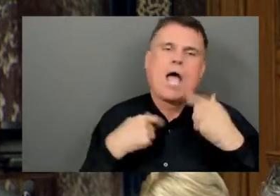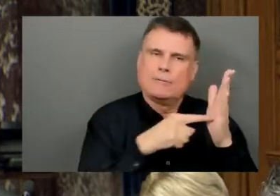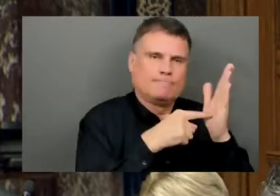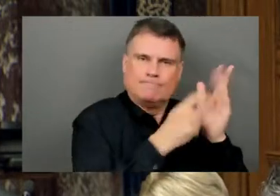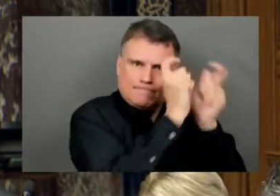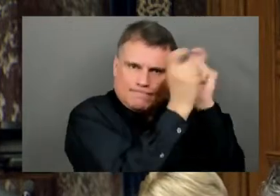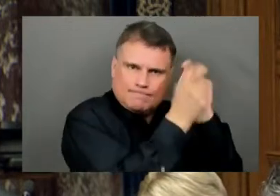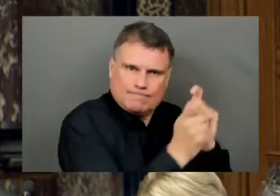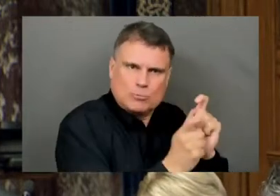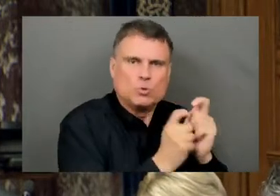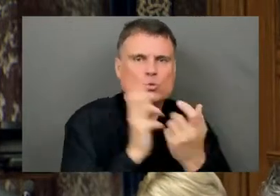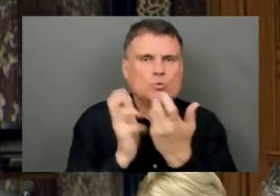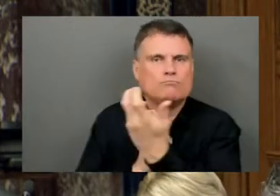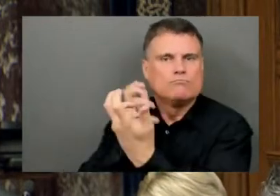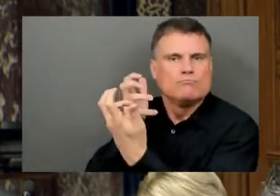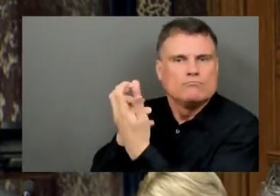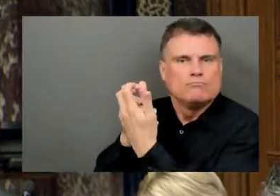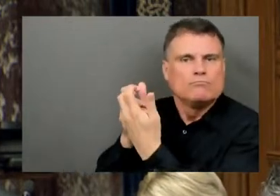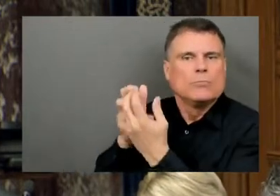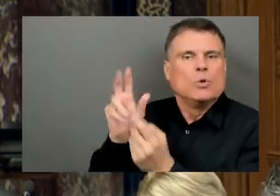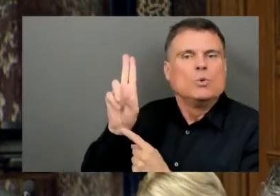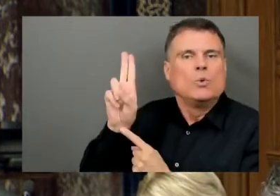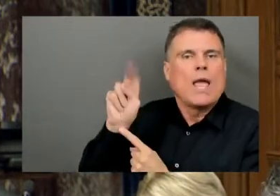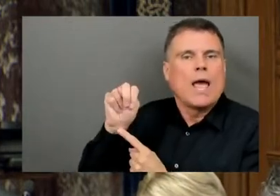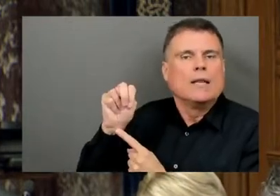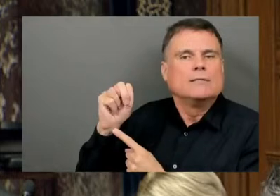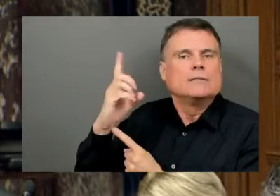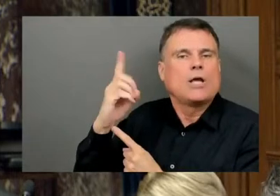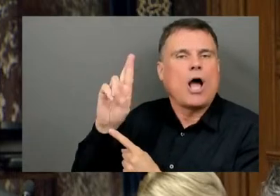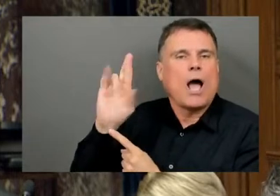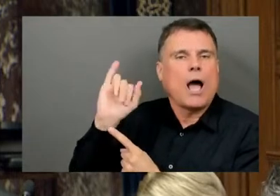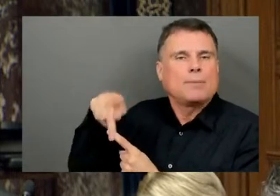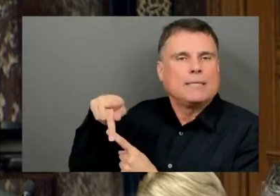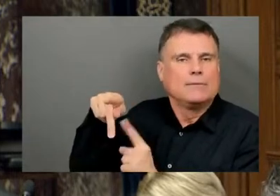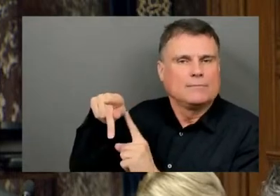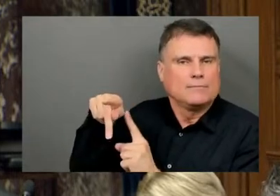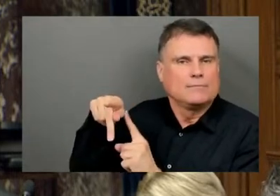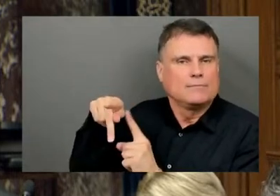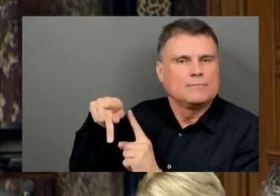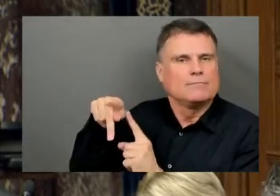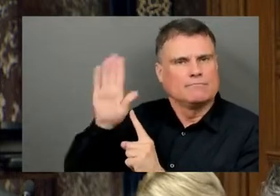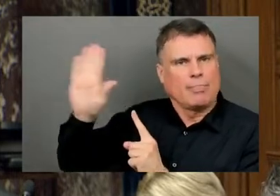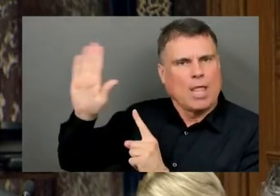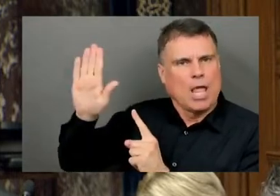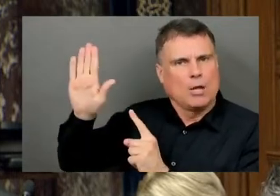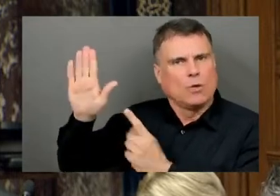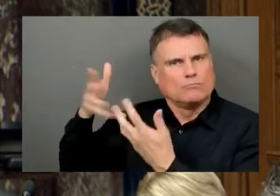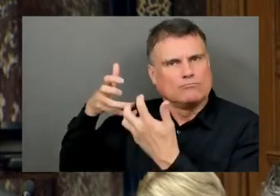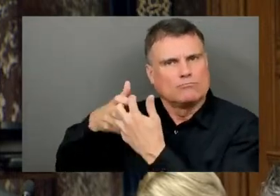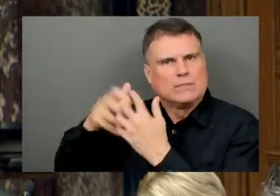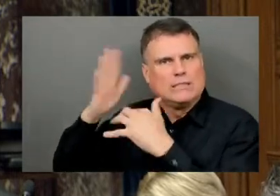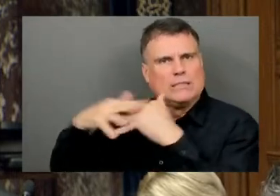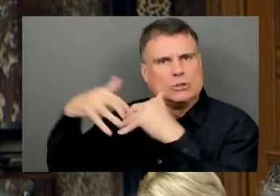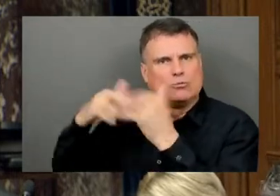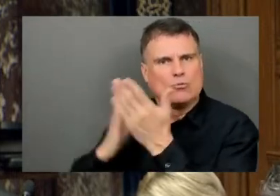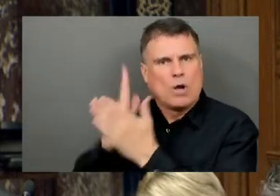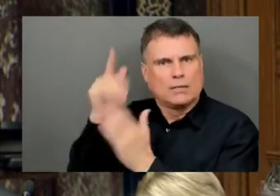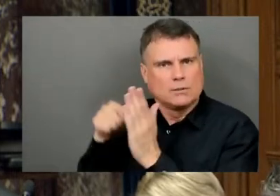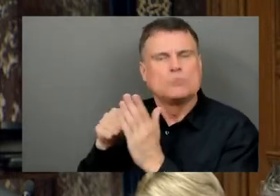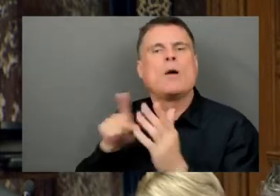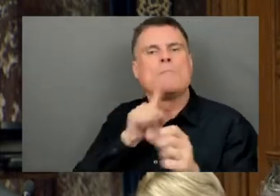will make small but important changes to reflect our government's commitment to reconciliation and to ensure no one